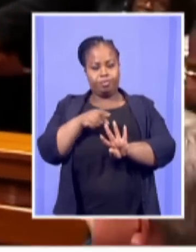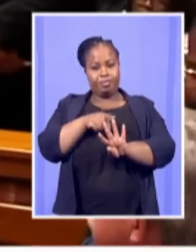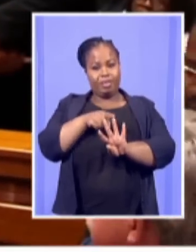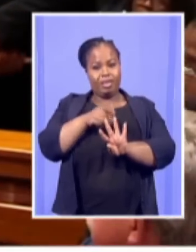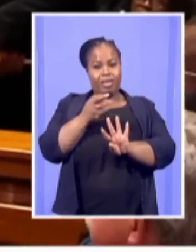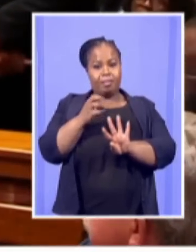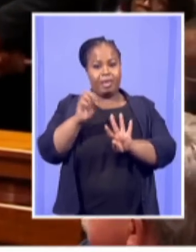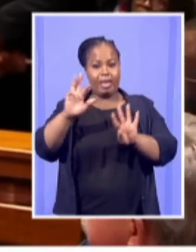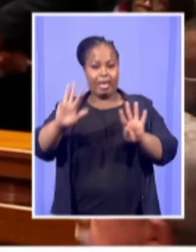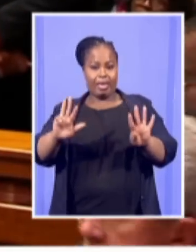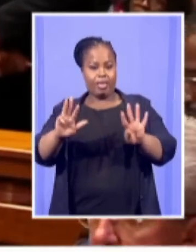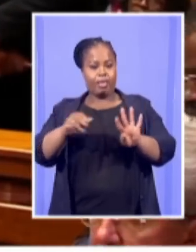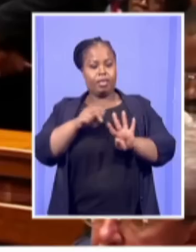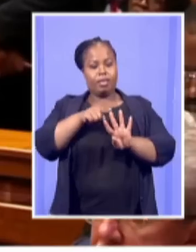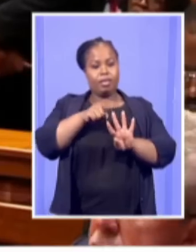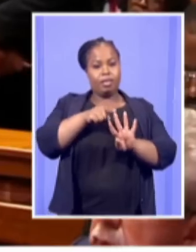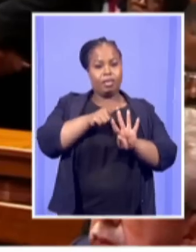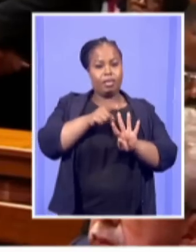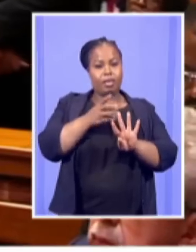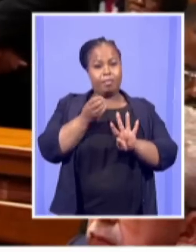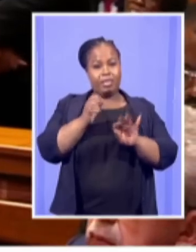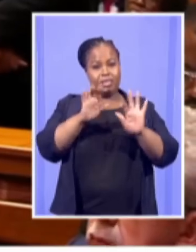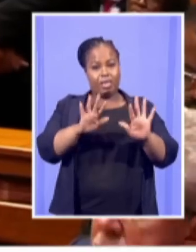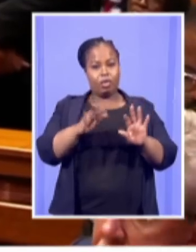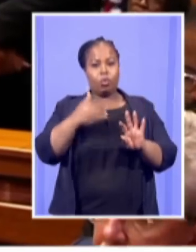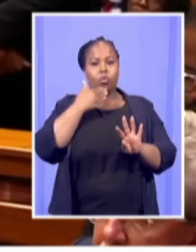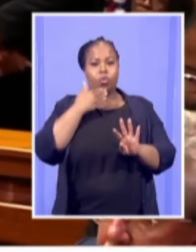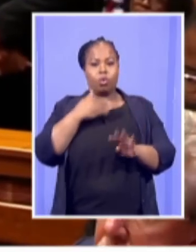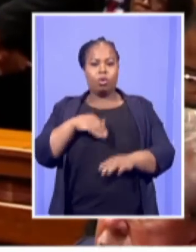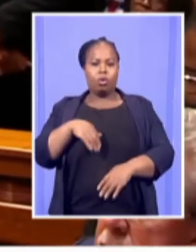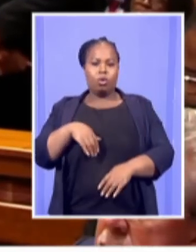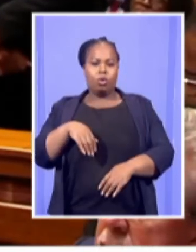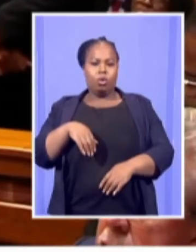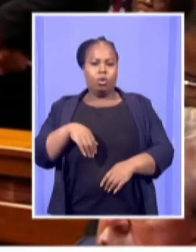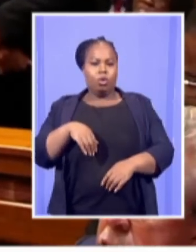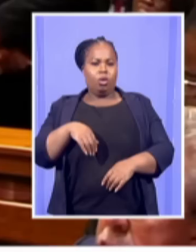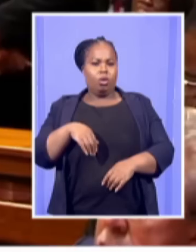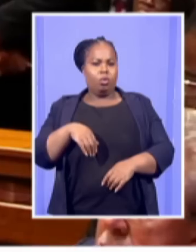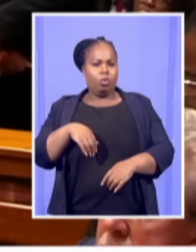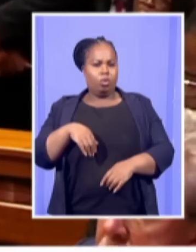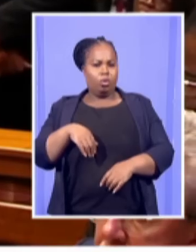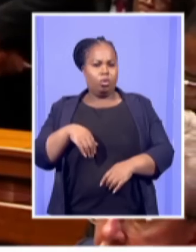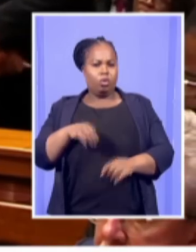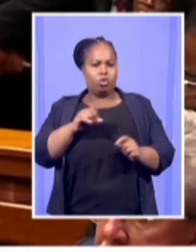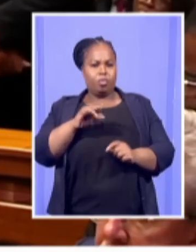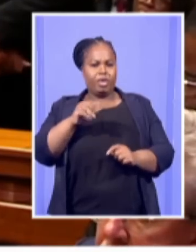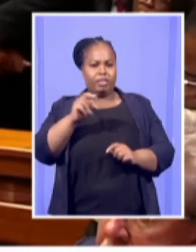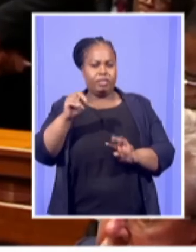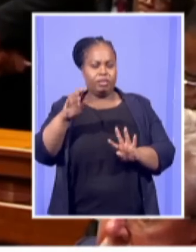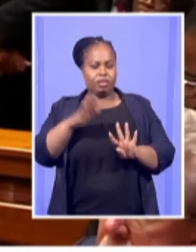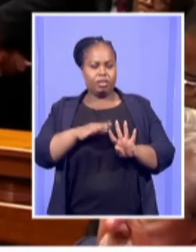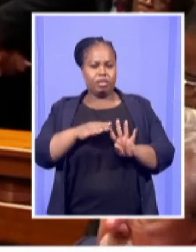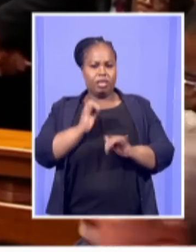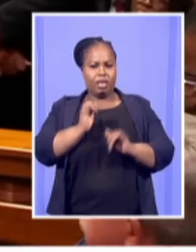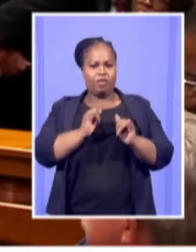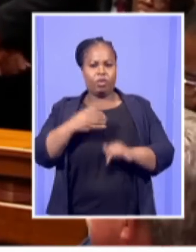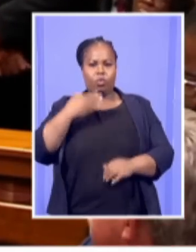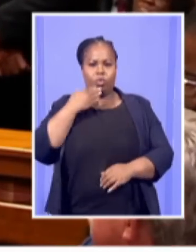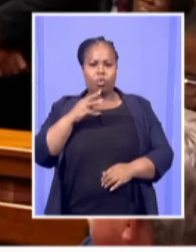9. Then number 10 is Regional Capital, the corporate entity. And then number 11 is Mr.